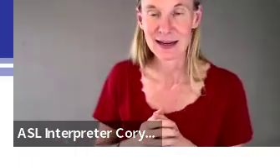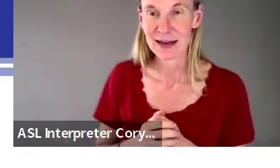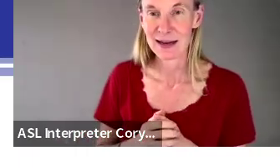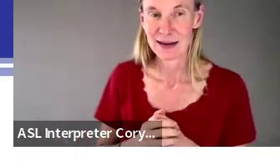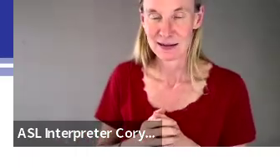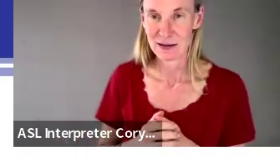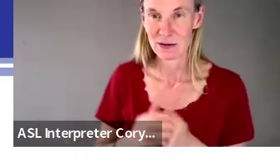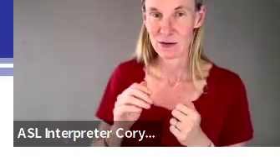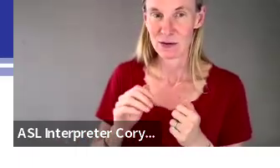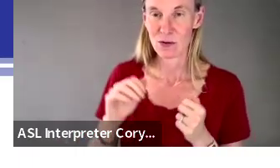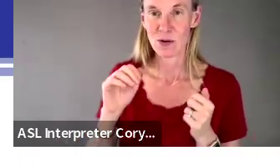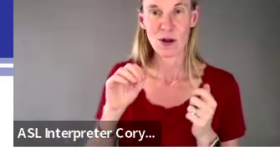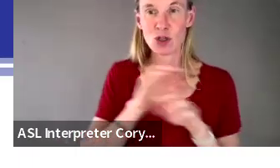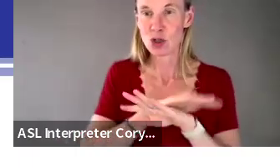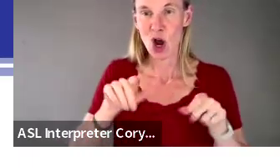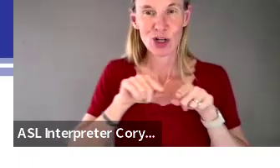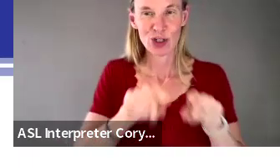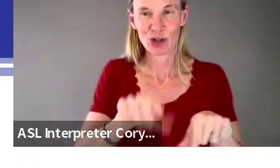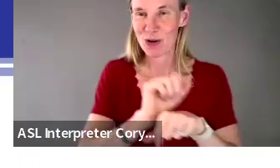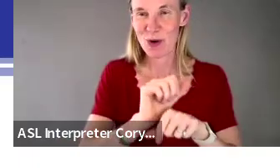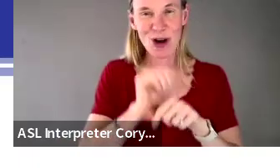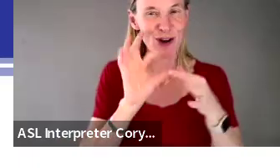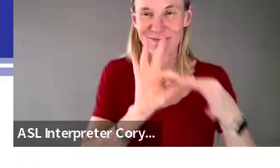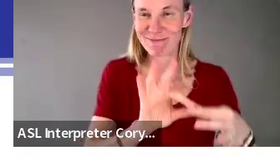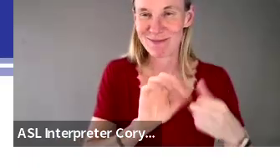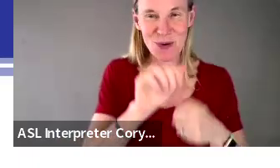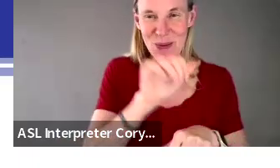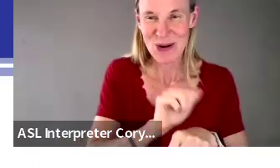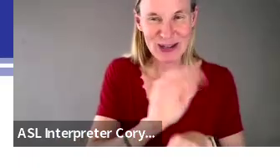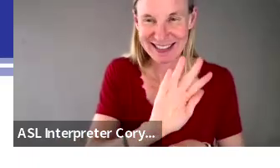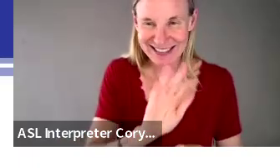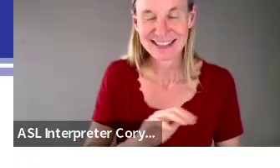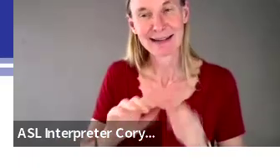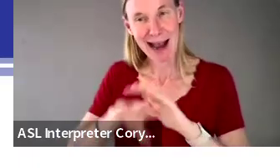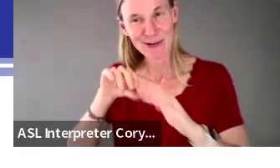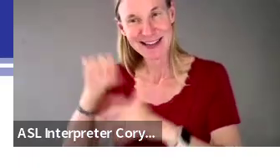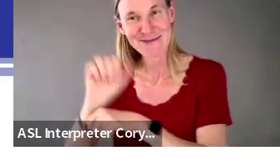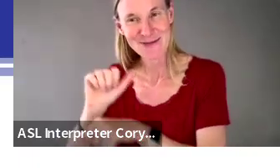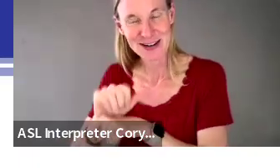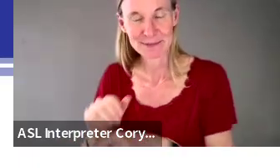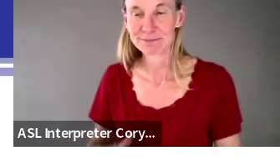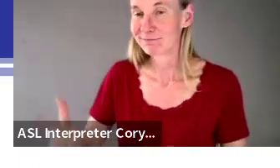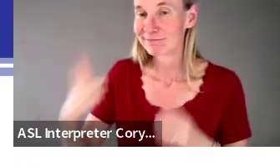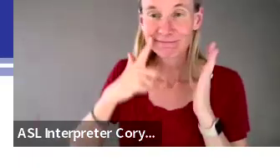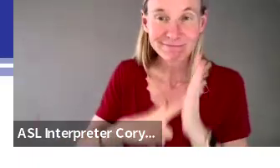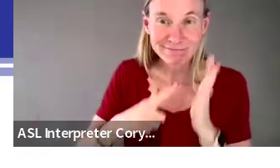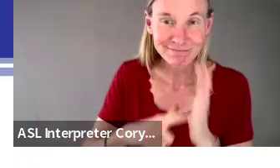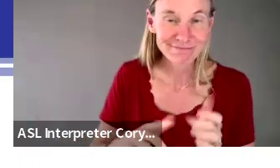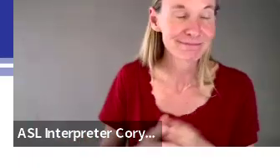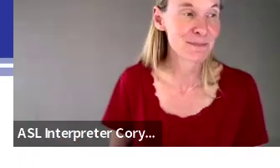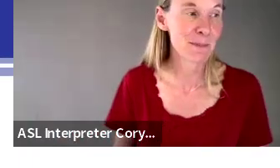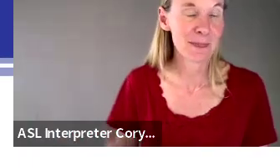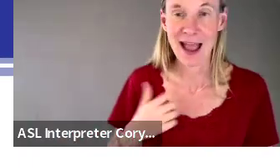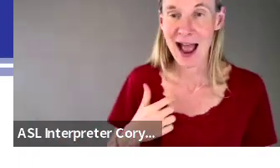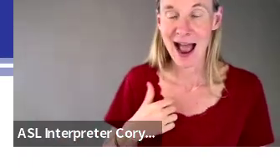be done outside of work. So let's say if I um, did